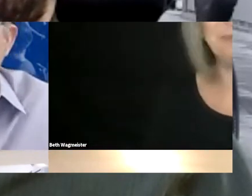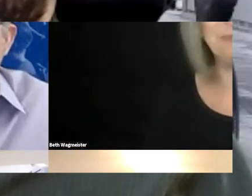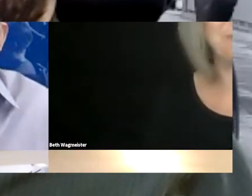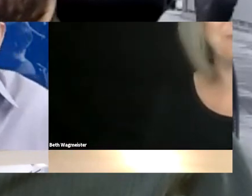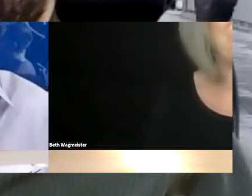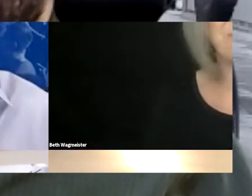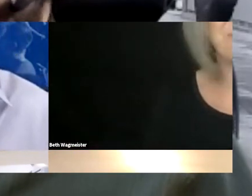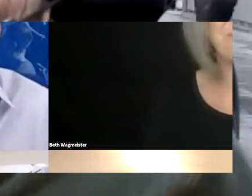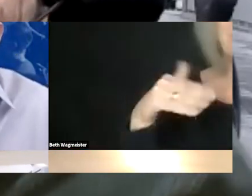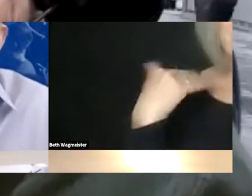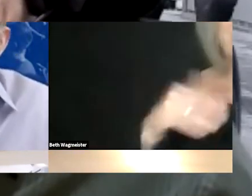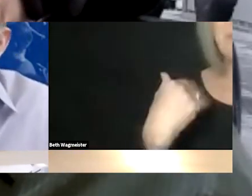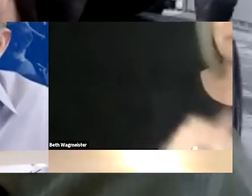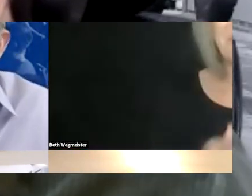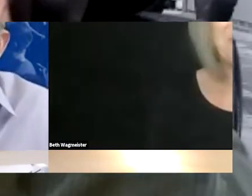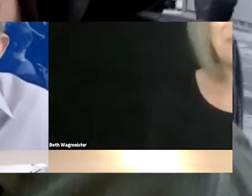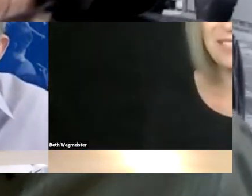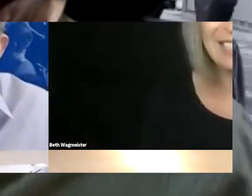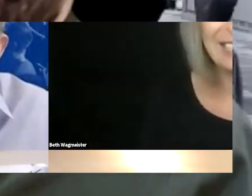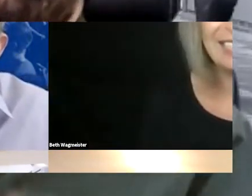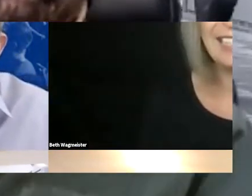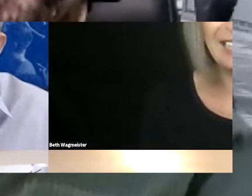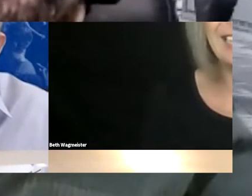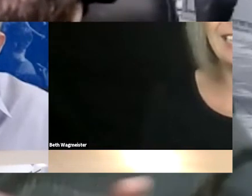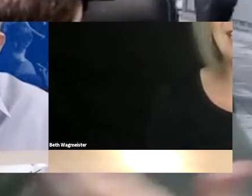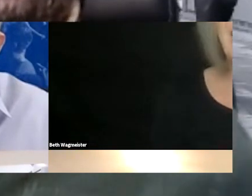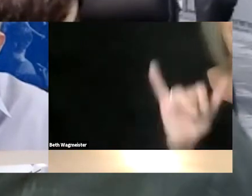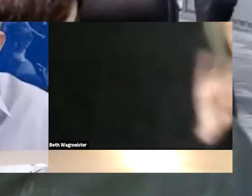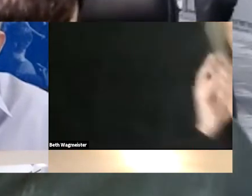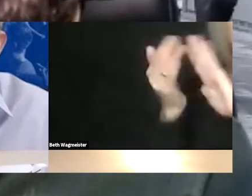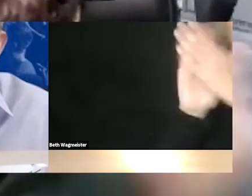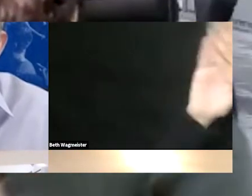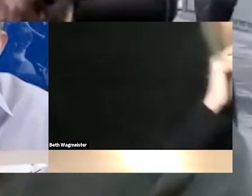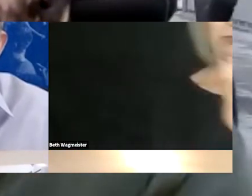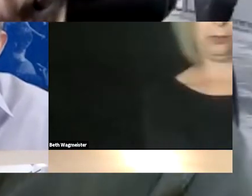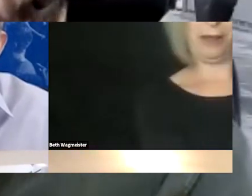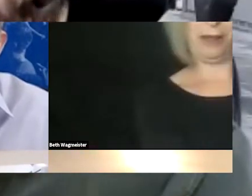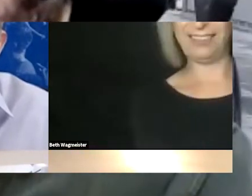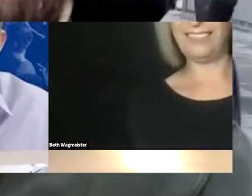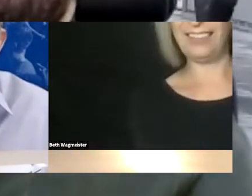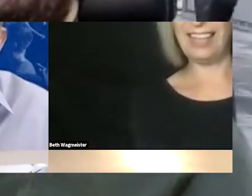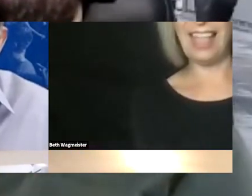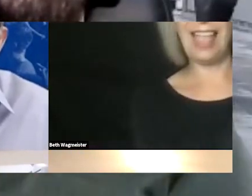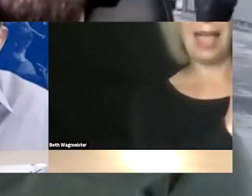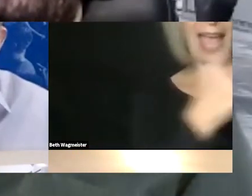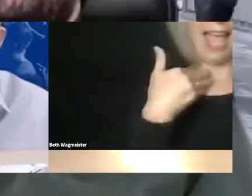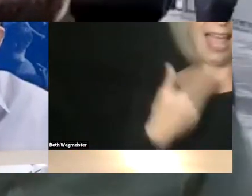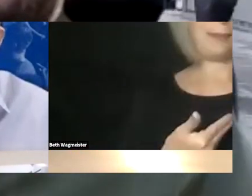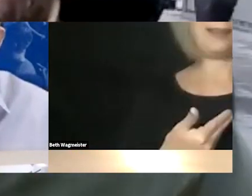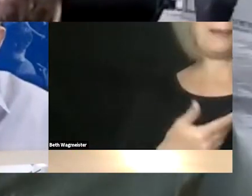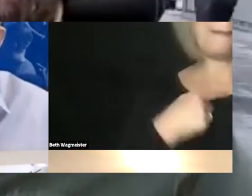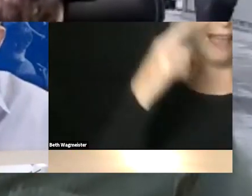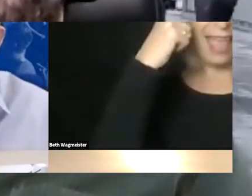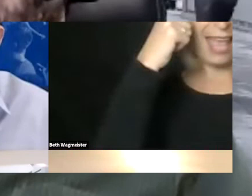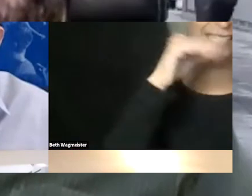Wow. That was from the kind of community side, which is super where I am right now and where my head's